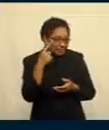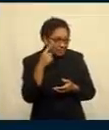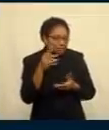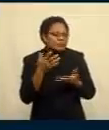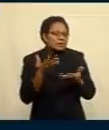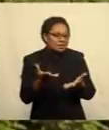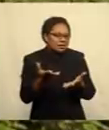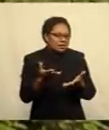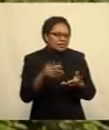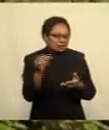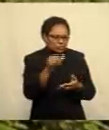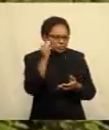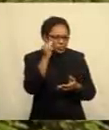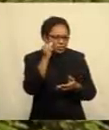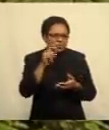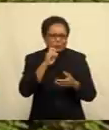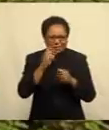else.